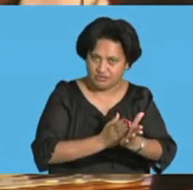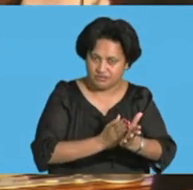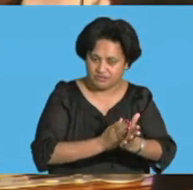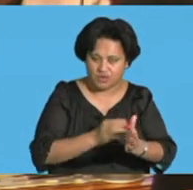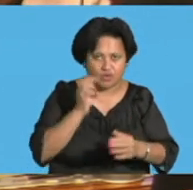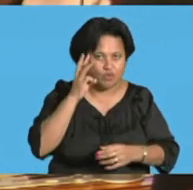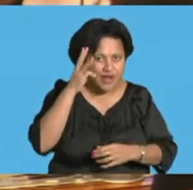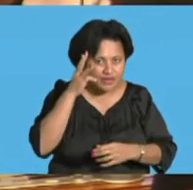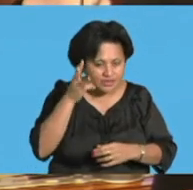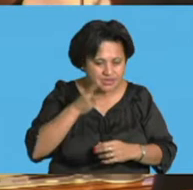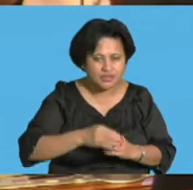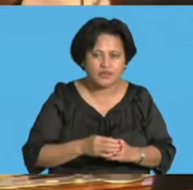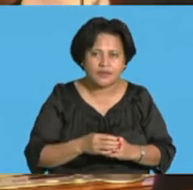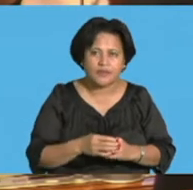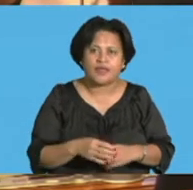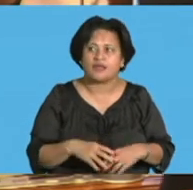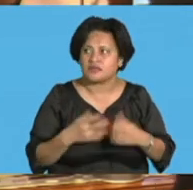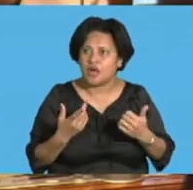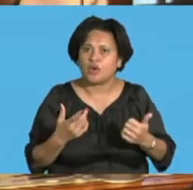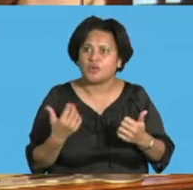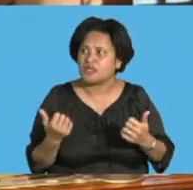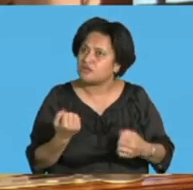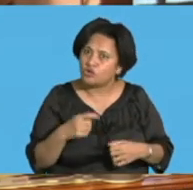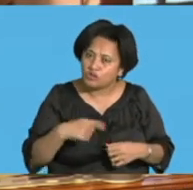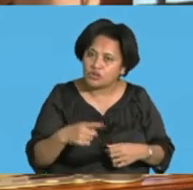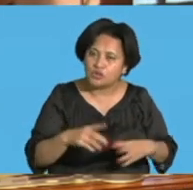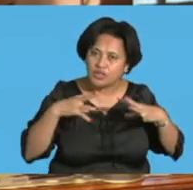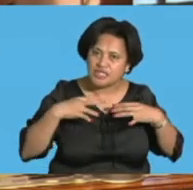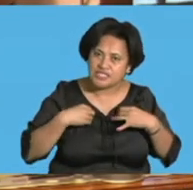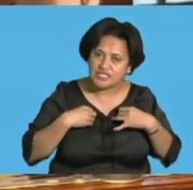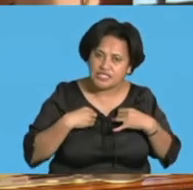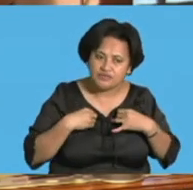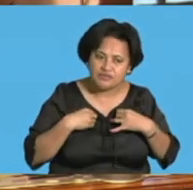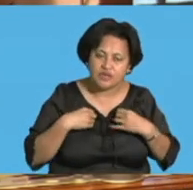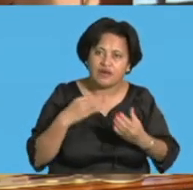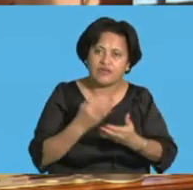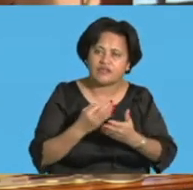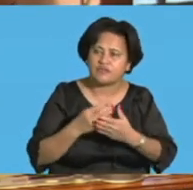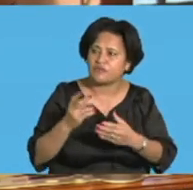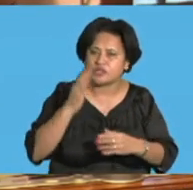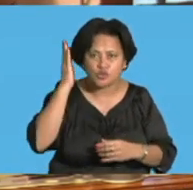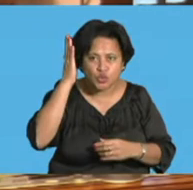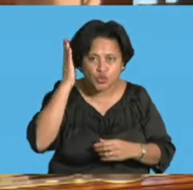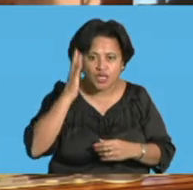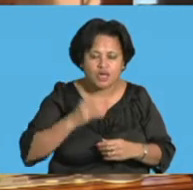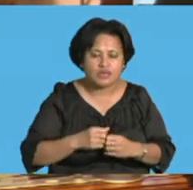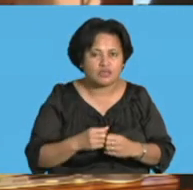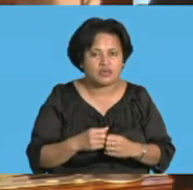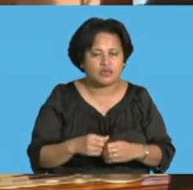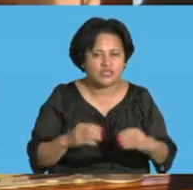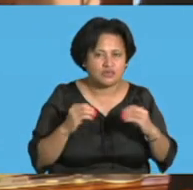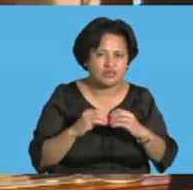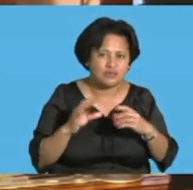proposed budget, we are still to receive substantial funding for schools. This covers Bauth Central College, upgrade and maintenance of school